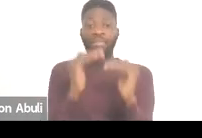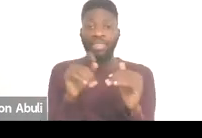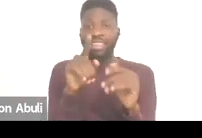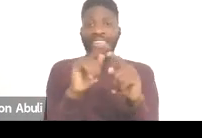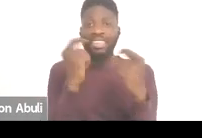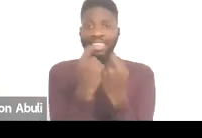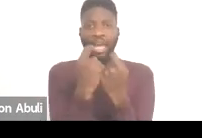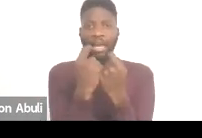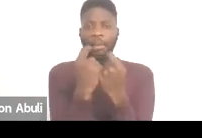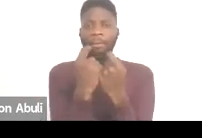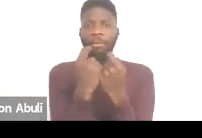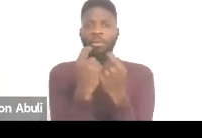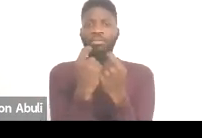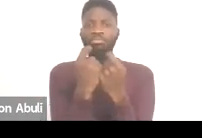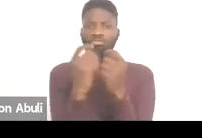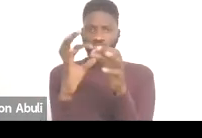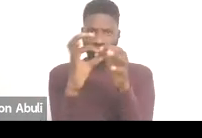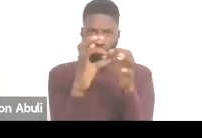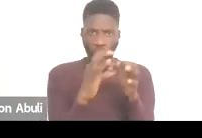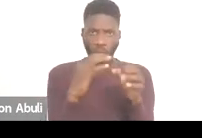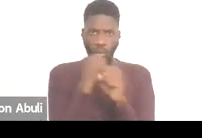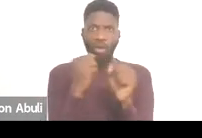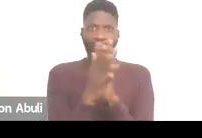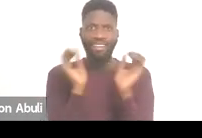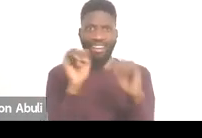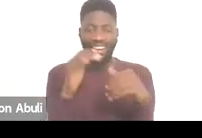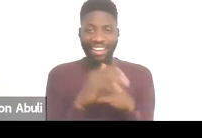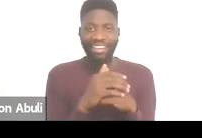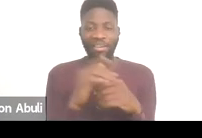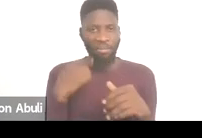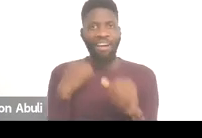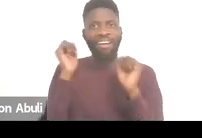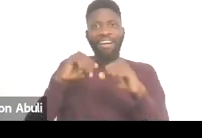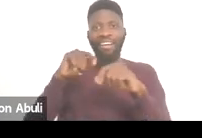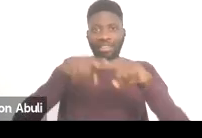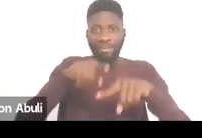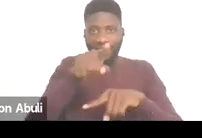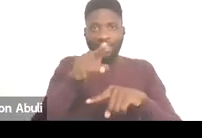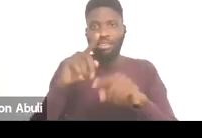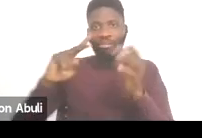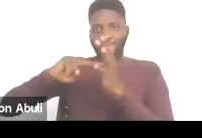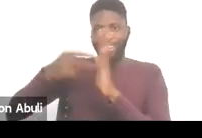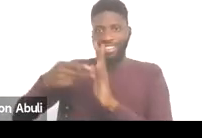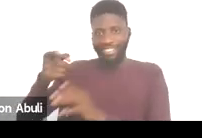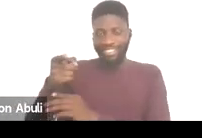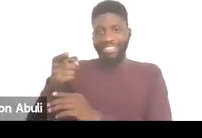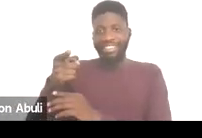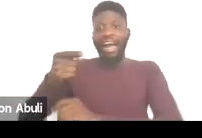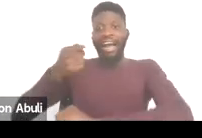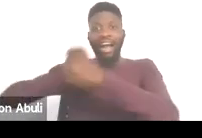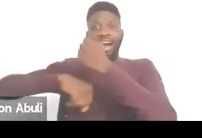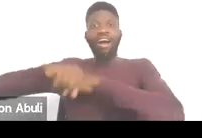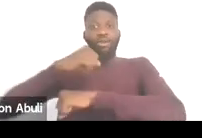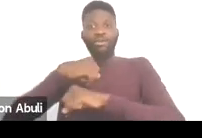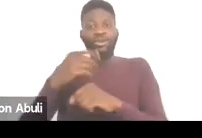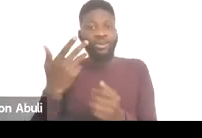mentioned earlier, am I able to count on you to be able to deliver a specific project and have it done? Are